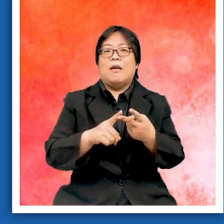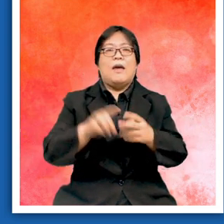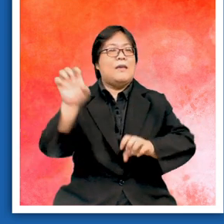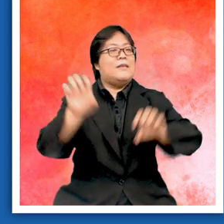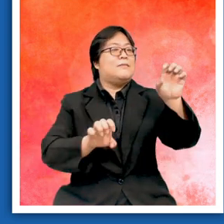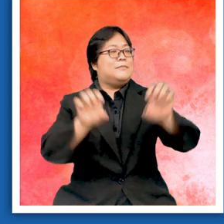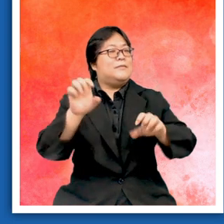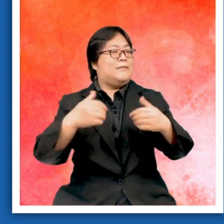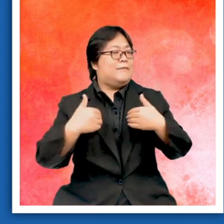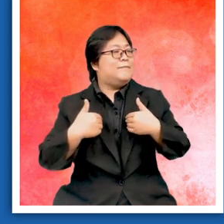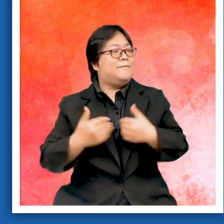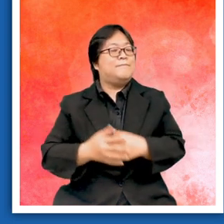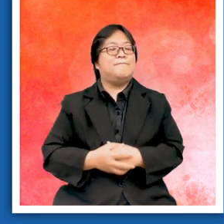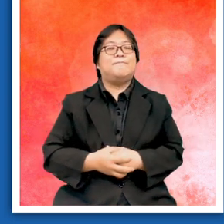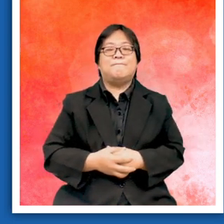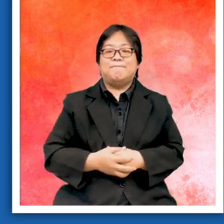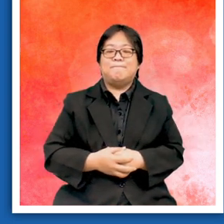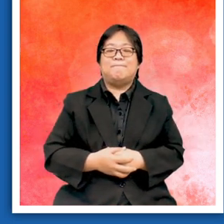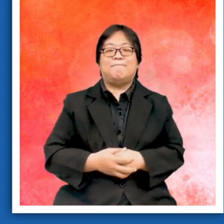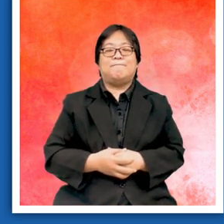assessment.